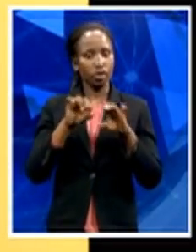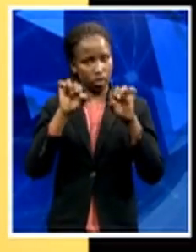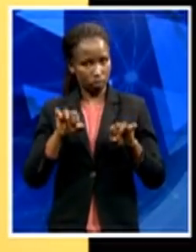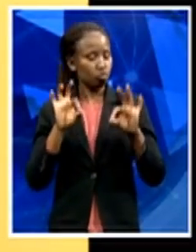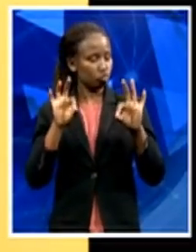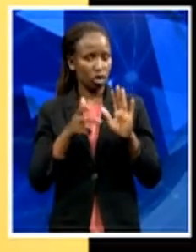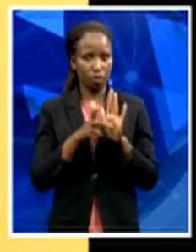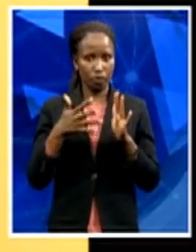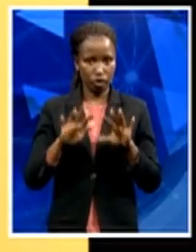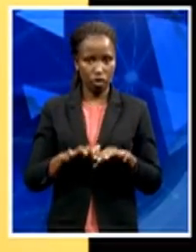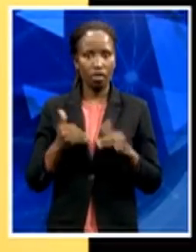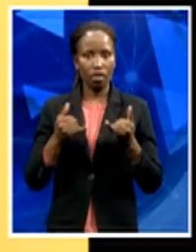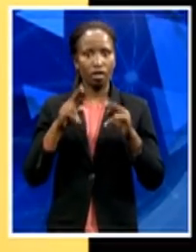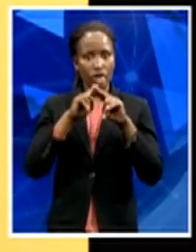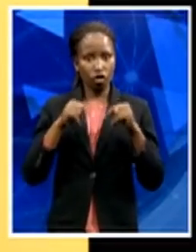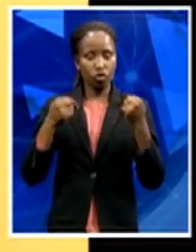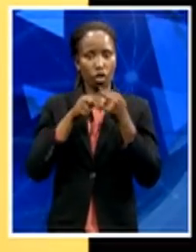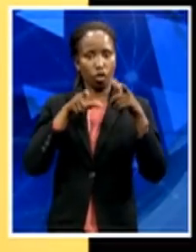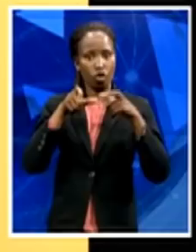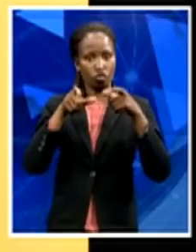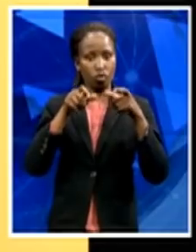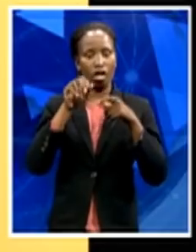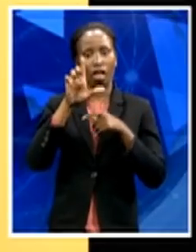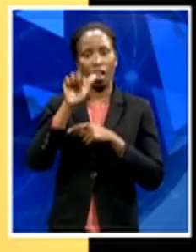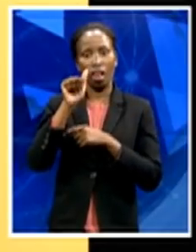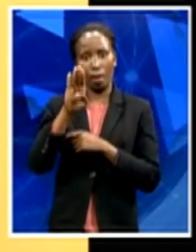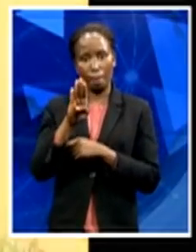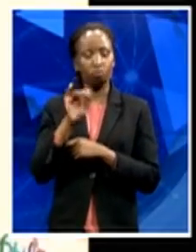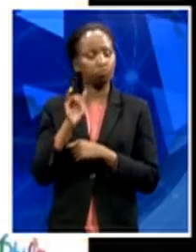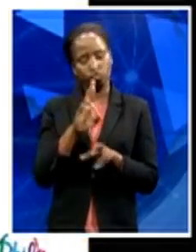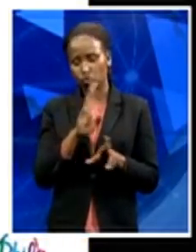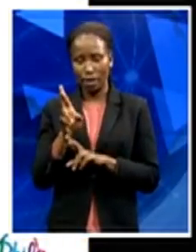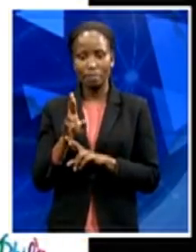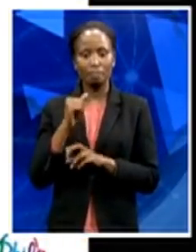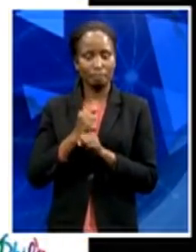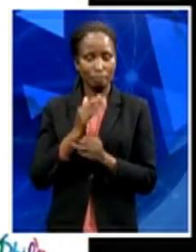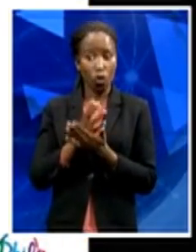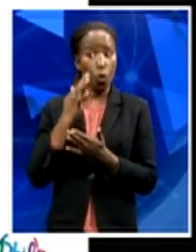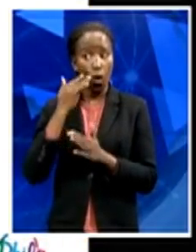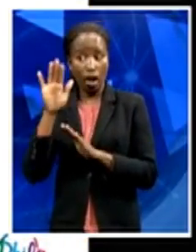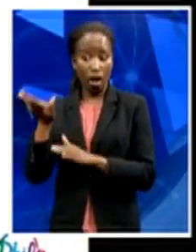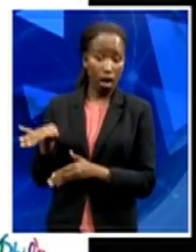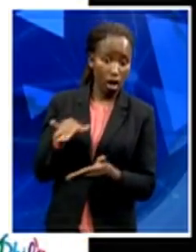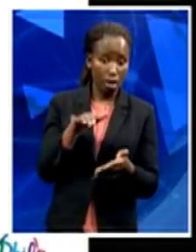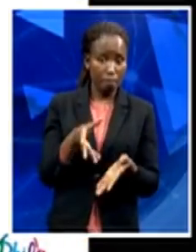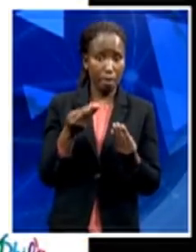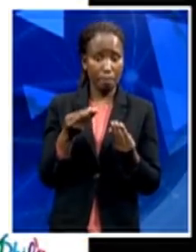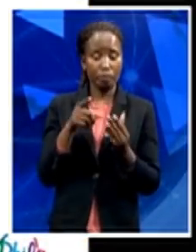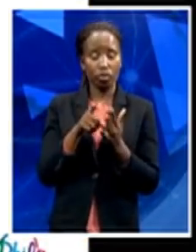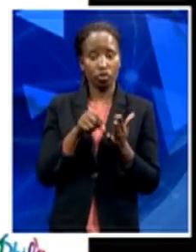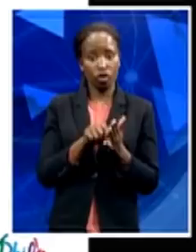Laboratory is ready to ensure that these vaccines are released on the 21st of June, and we'll start distributing